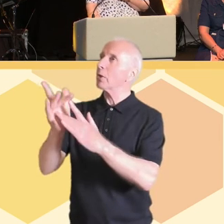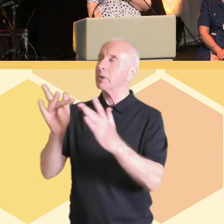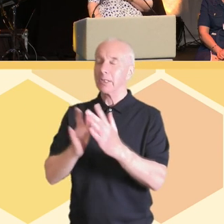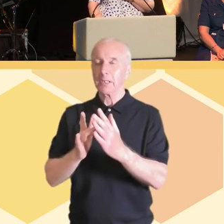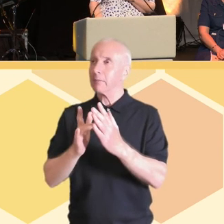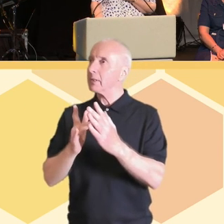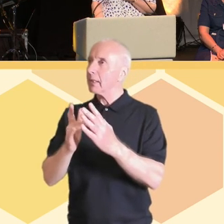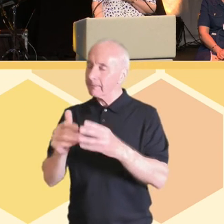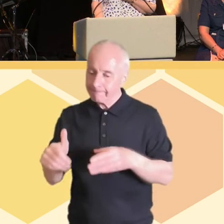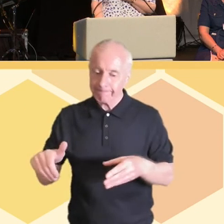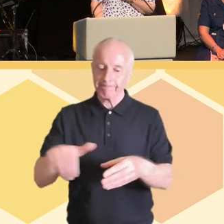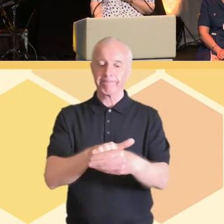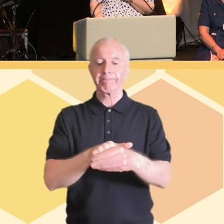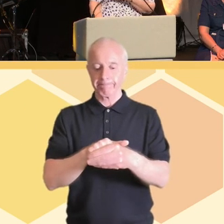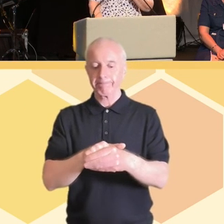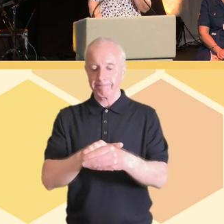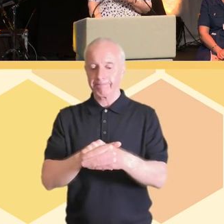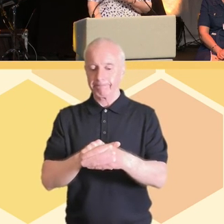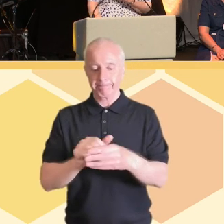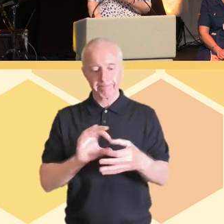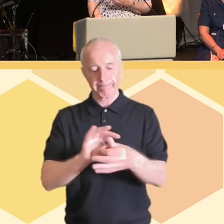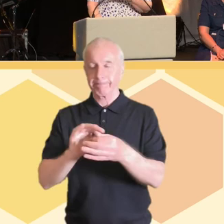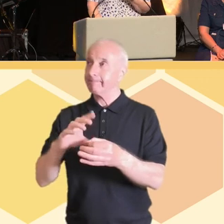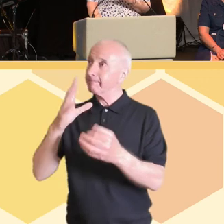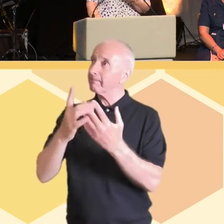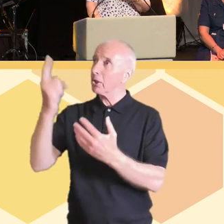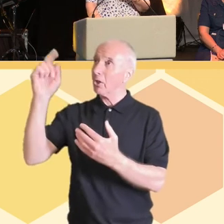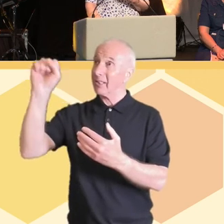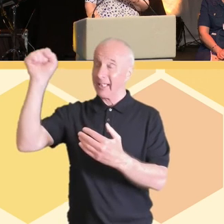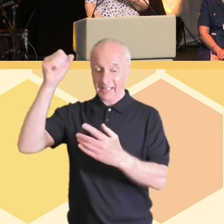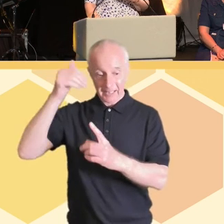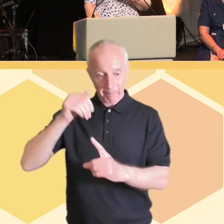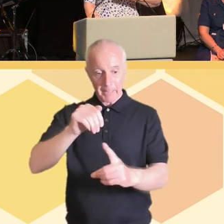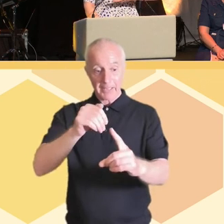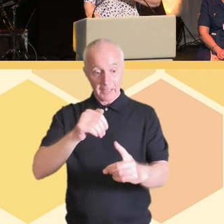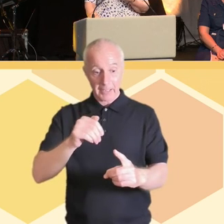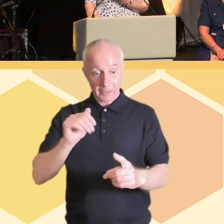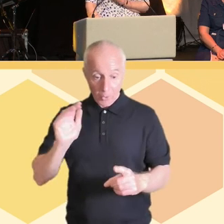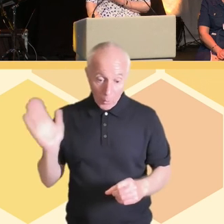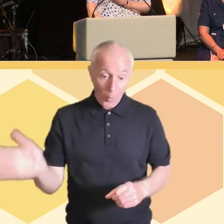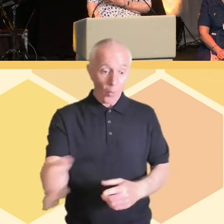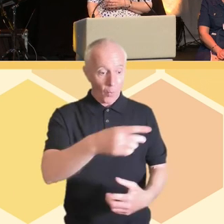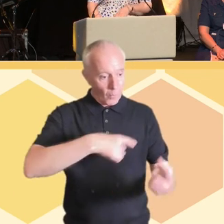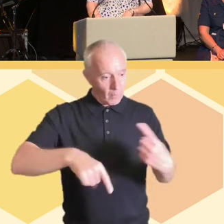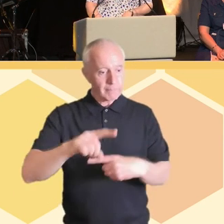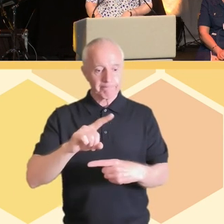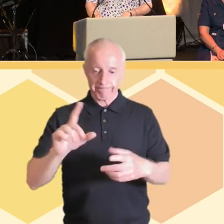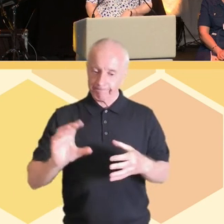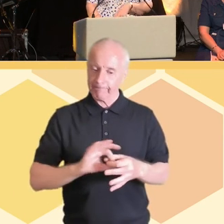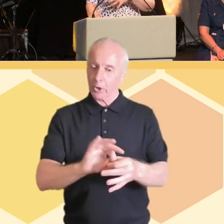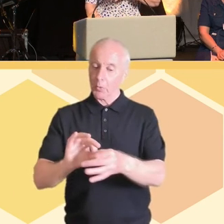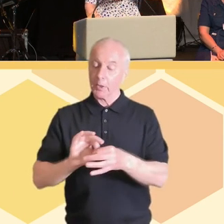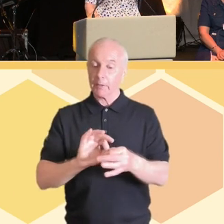of God in your own communities. It's all of us. We are the union, and that's what we want to celebrate.